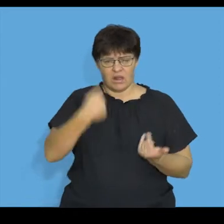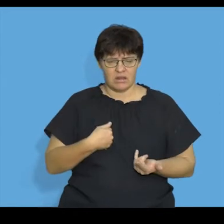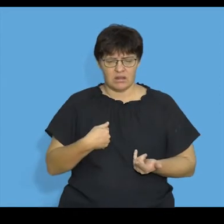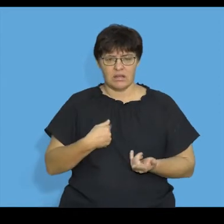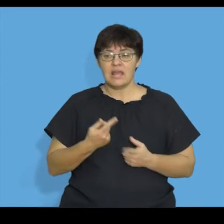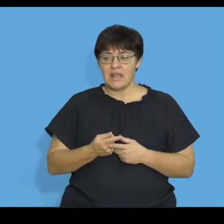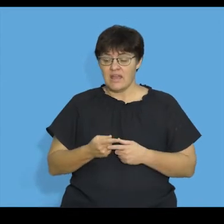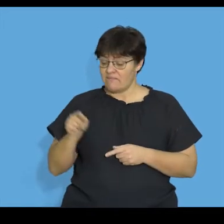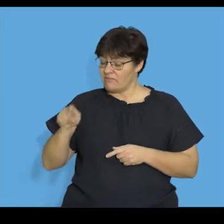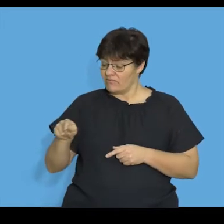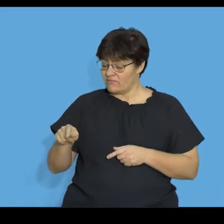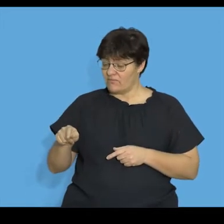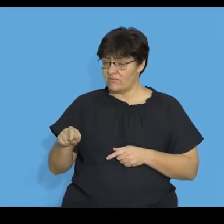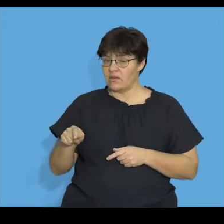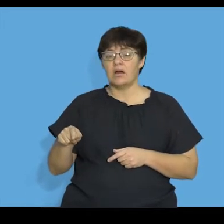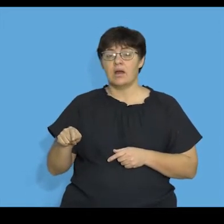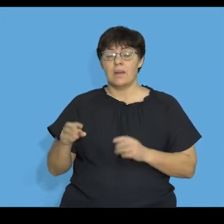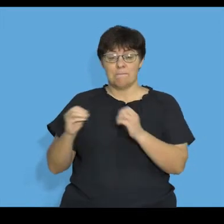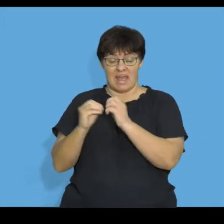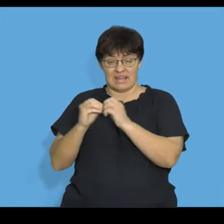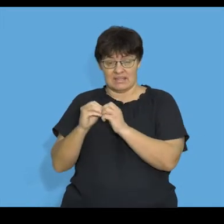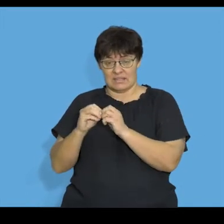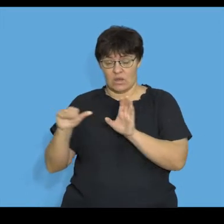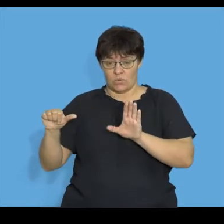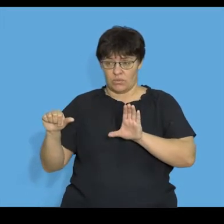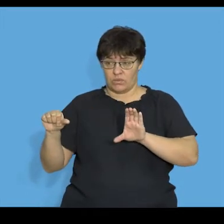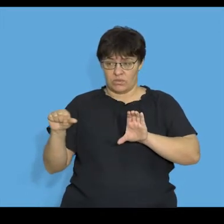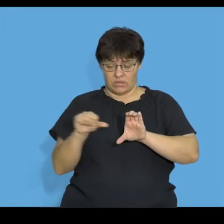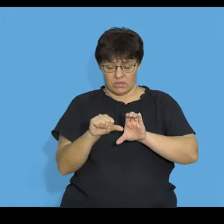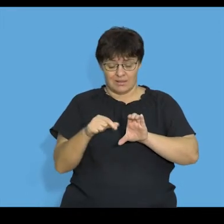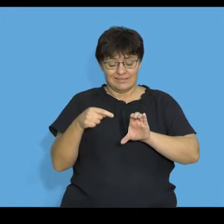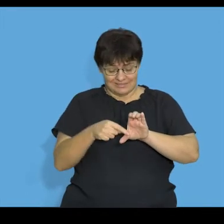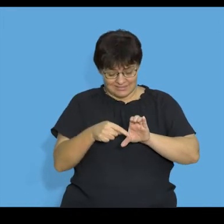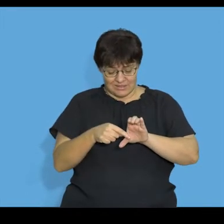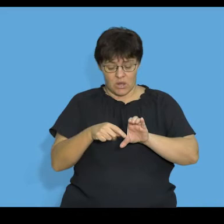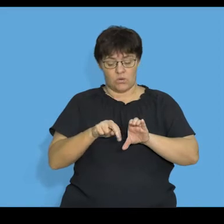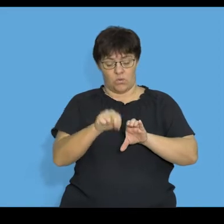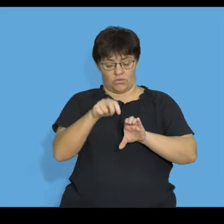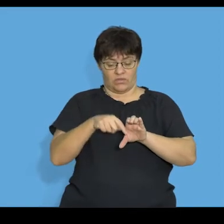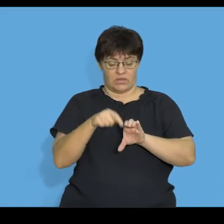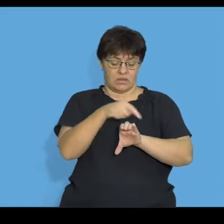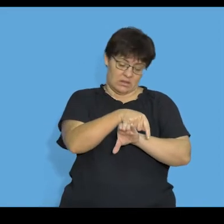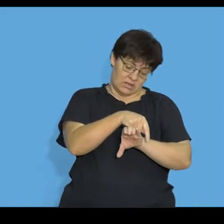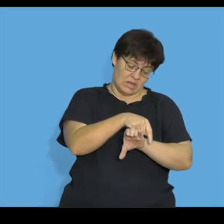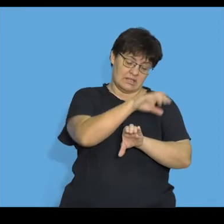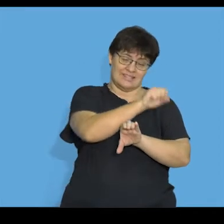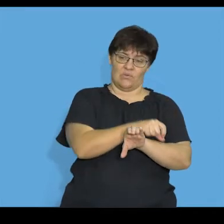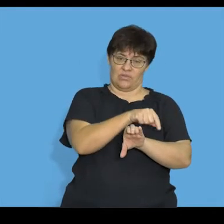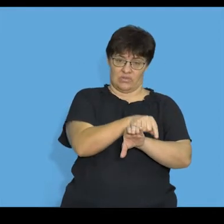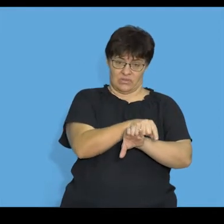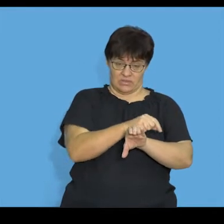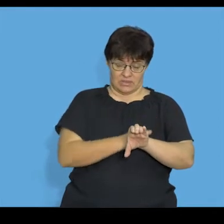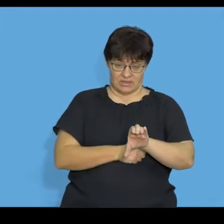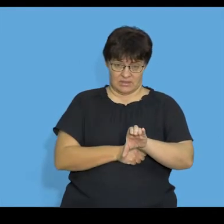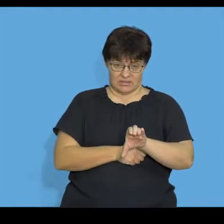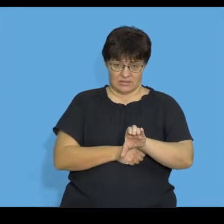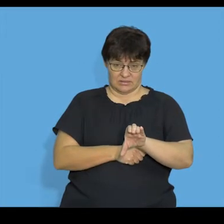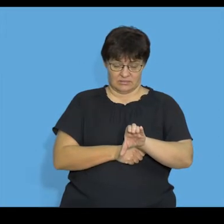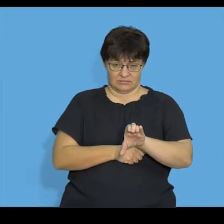north pole, then this end here must be a north pole, and this end must be a south pole. So